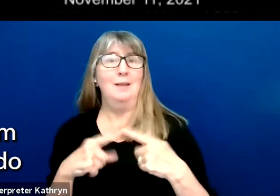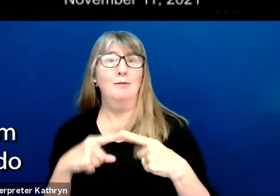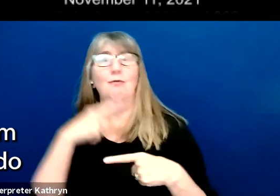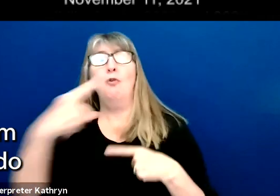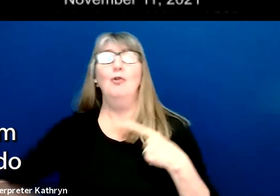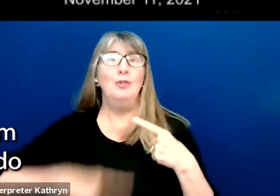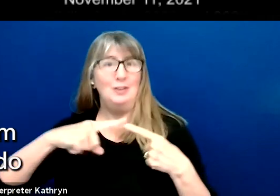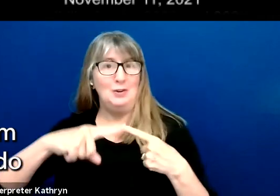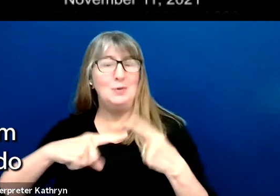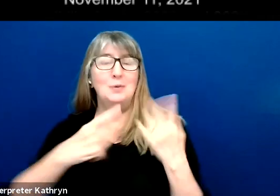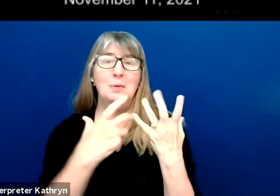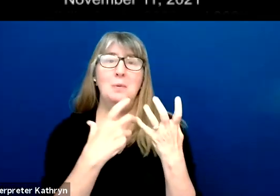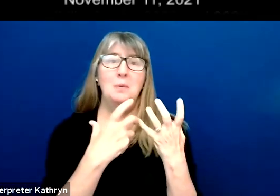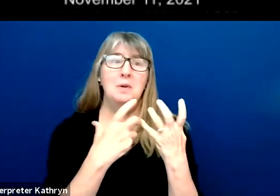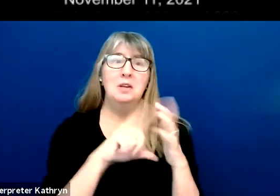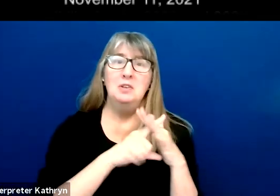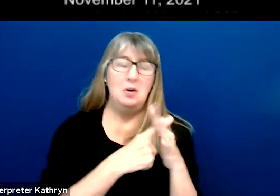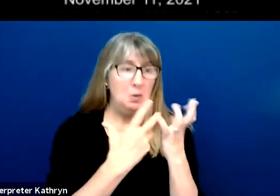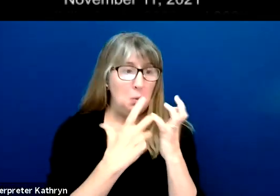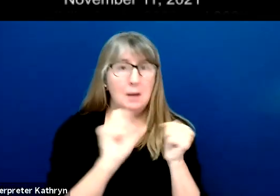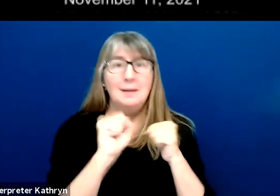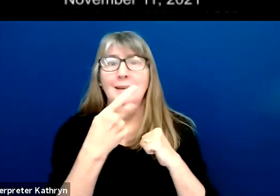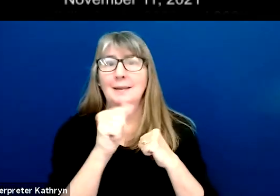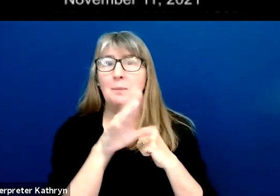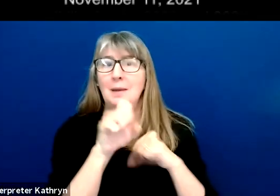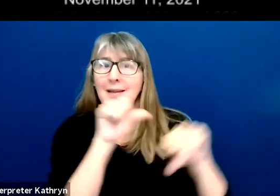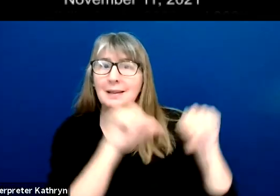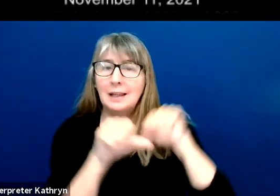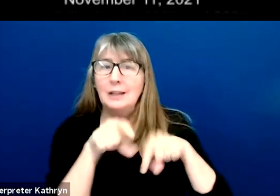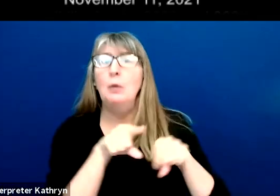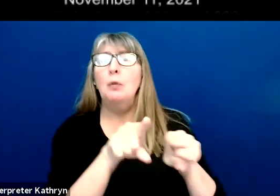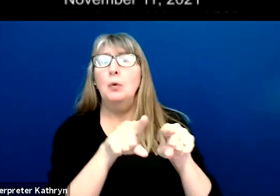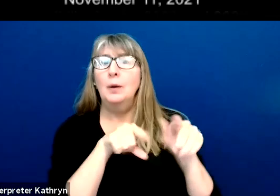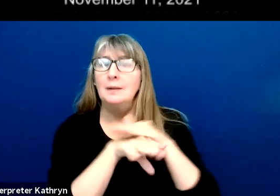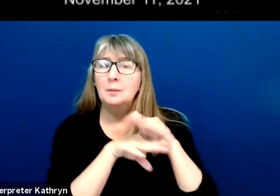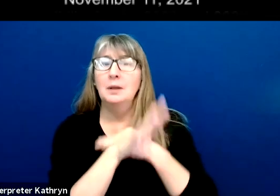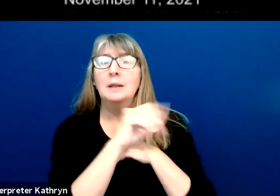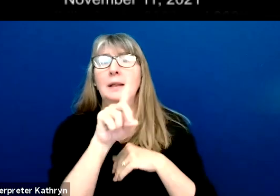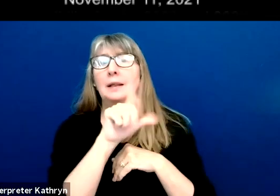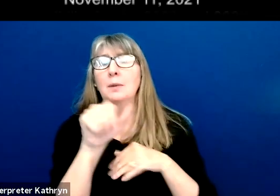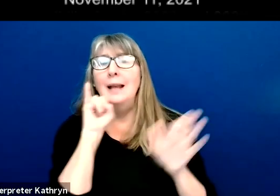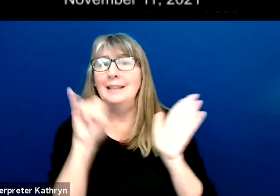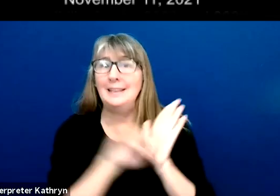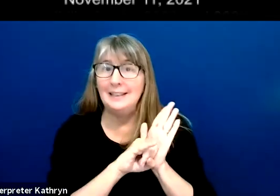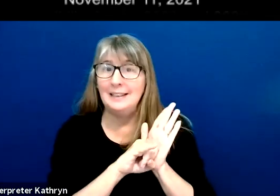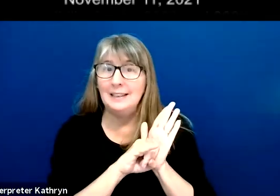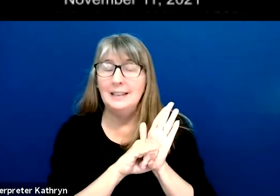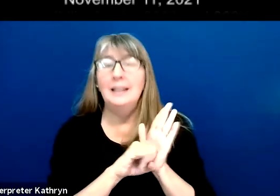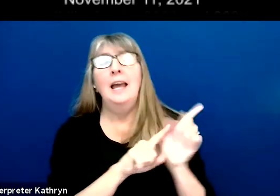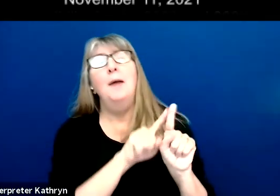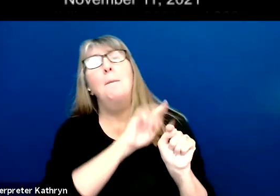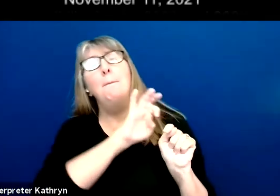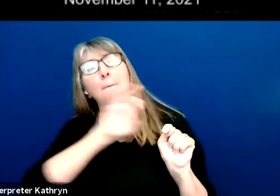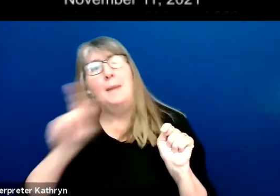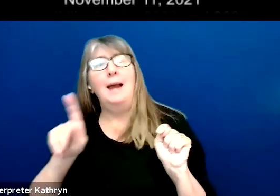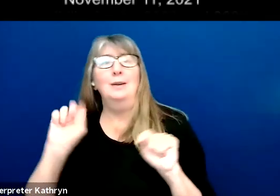wanting to be wanting to do space science through accessibility and disability identity and back to space.